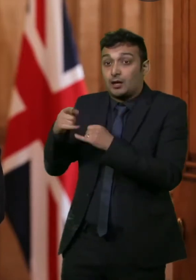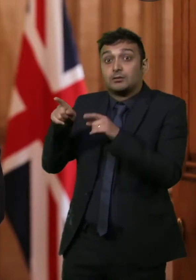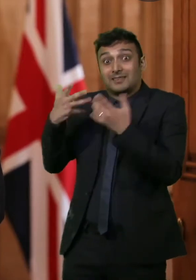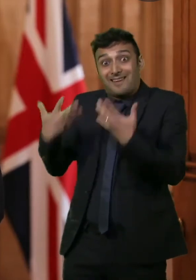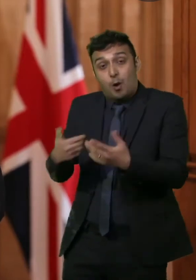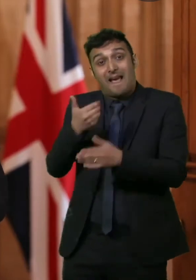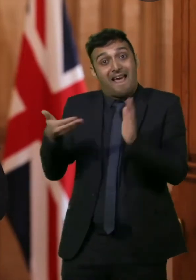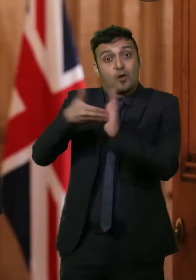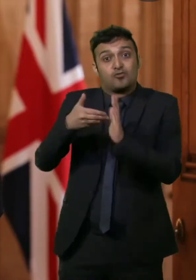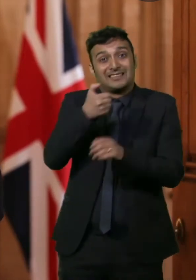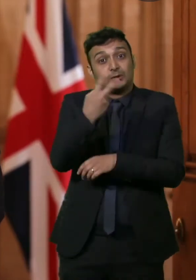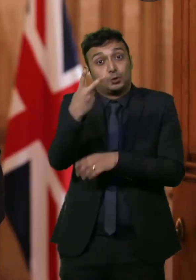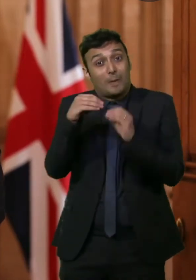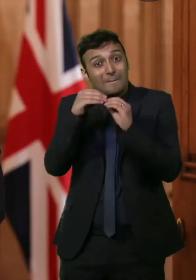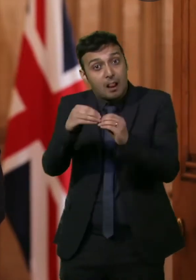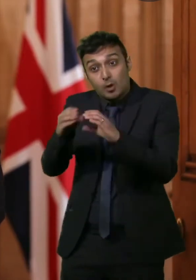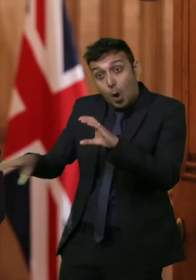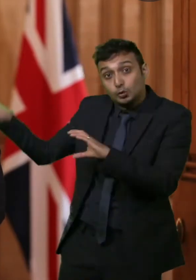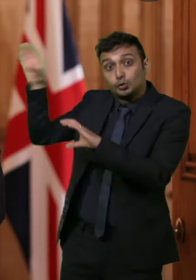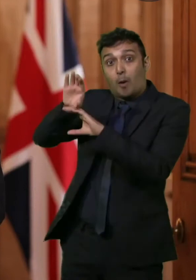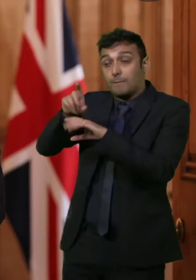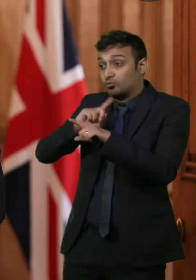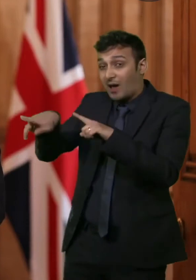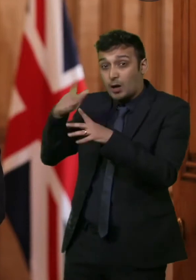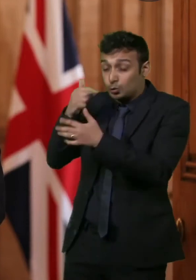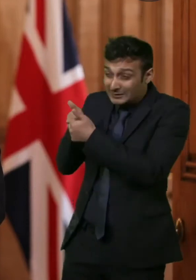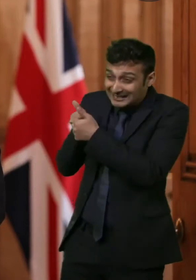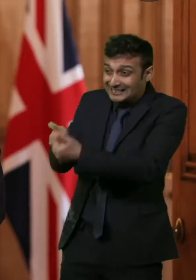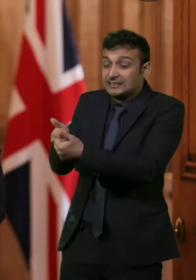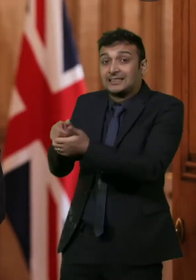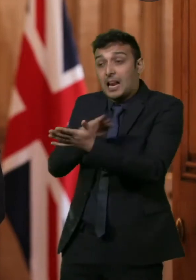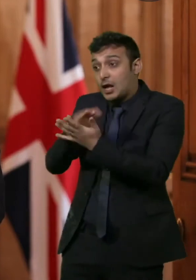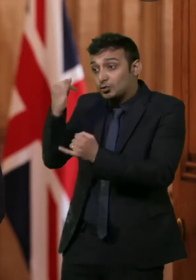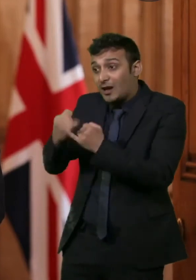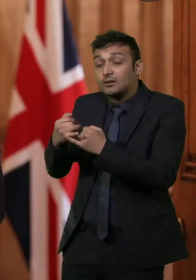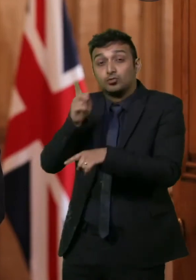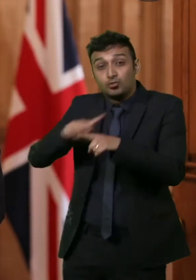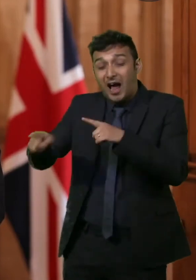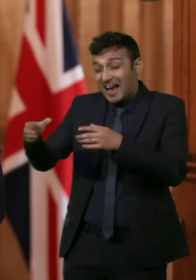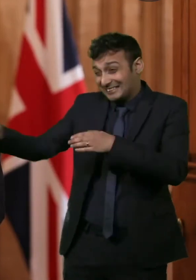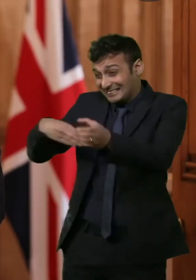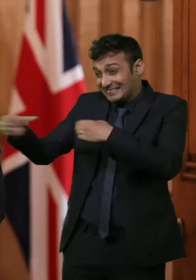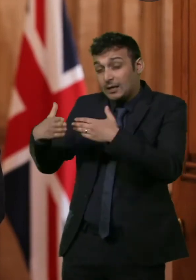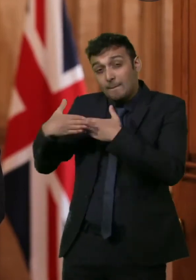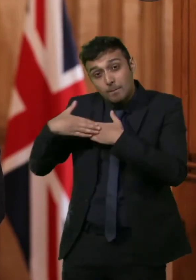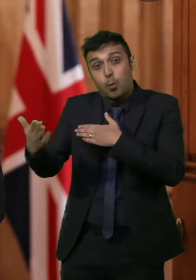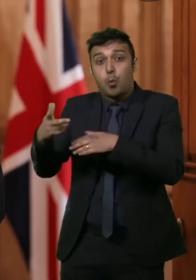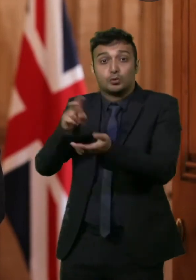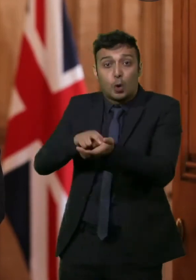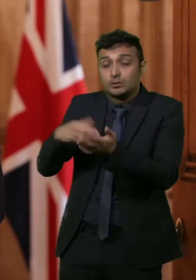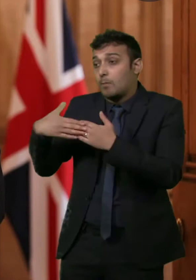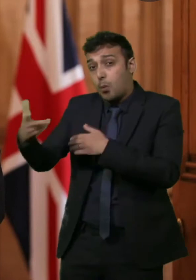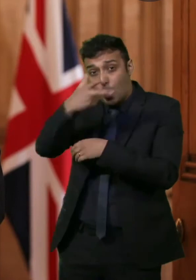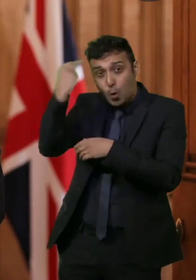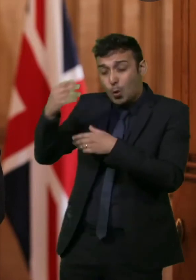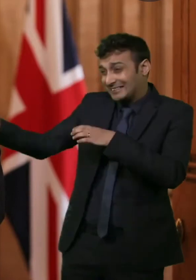above all to help boost that recruitment drive that I think is really crucial for the well-being of